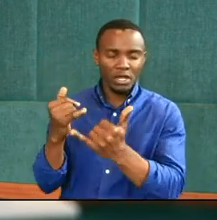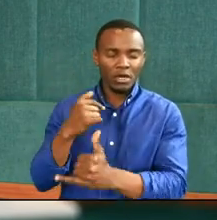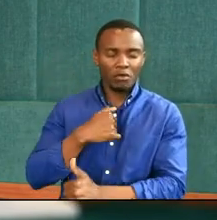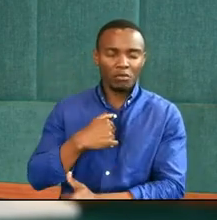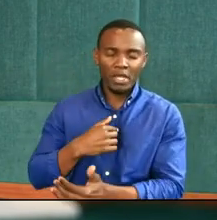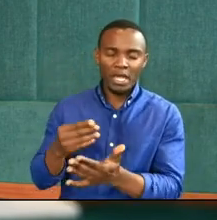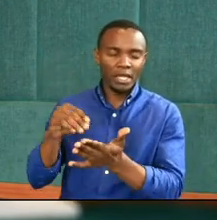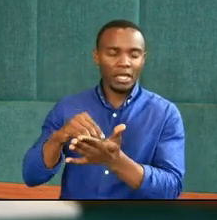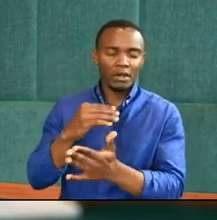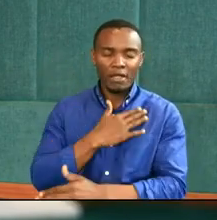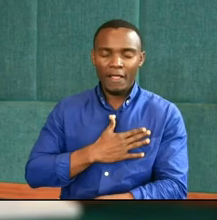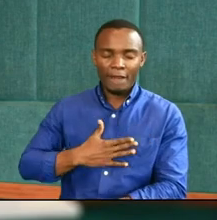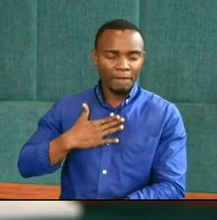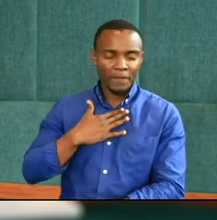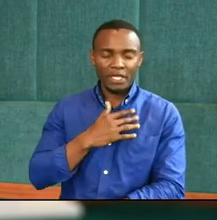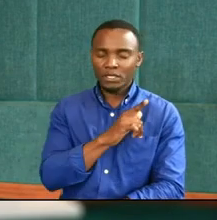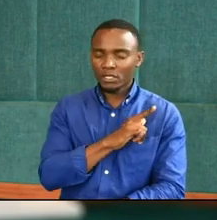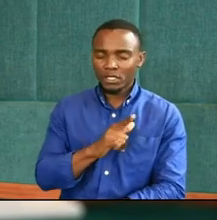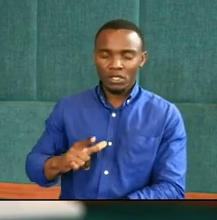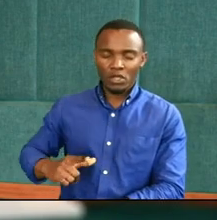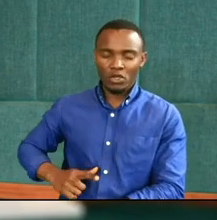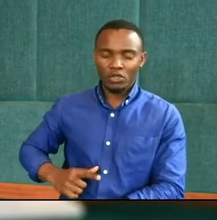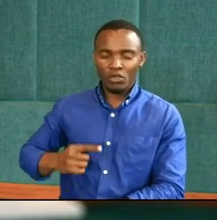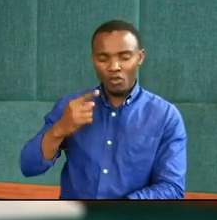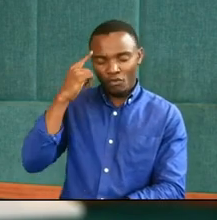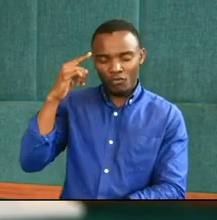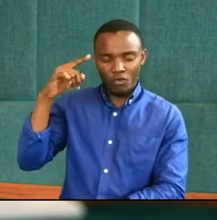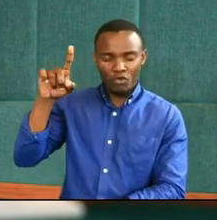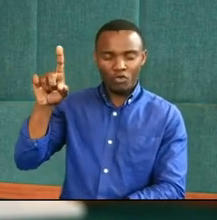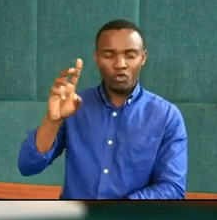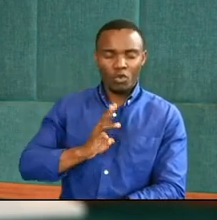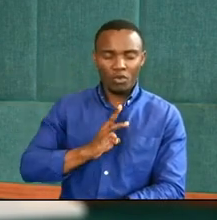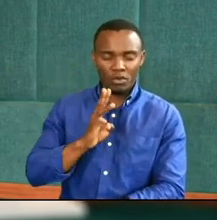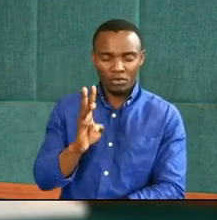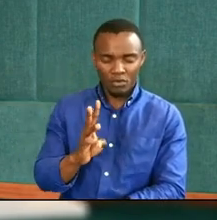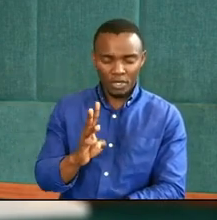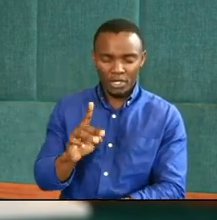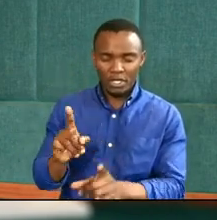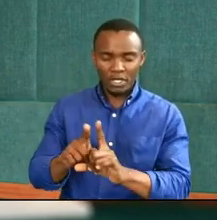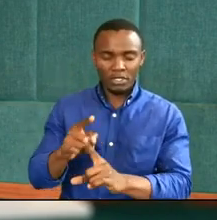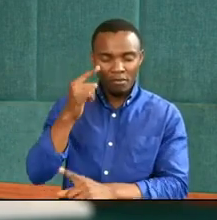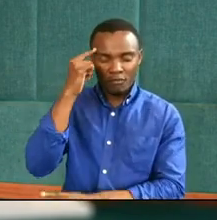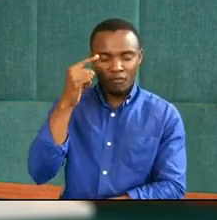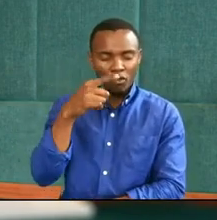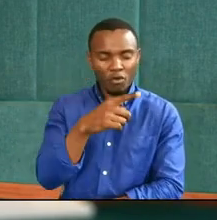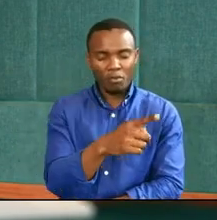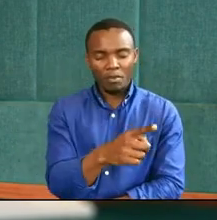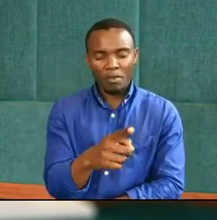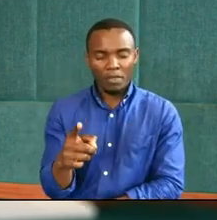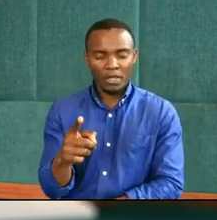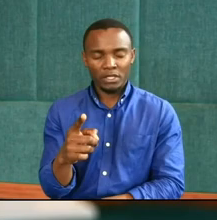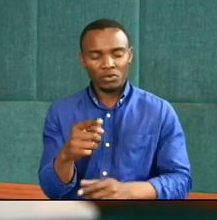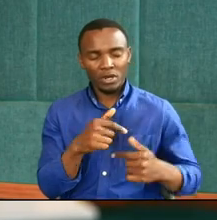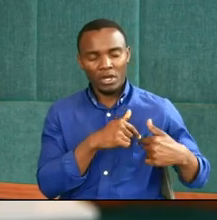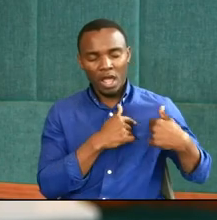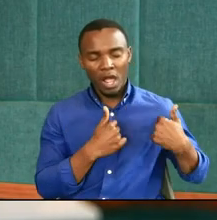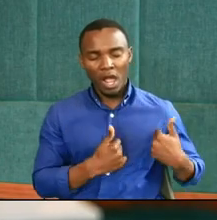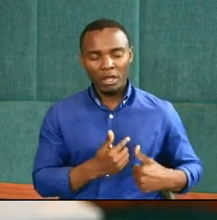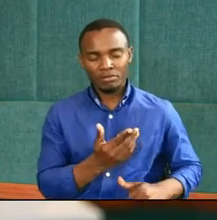Lord, please, for your sake, and for the sake of the waiting hearts here